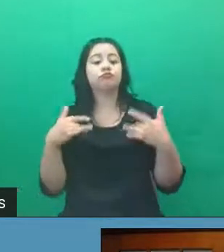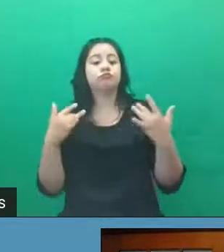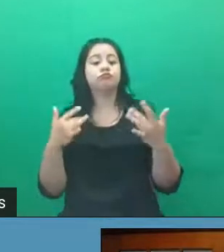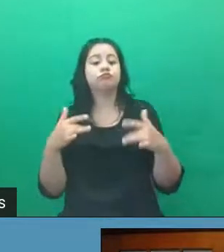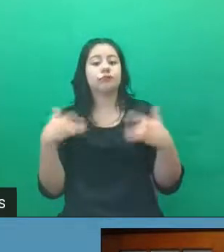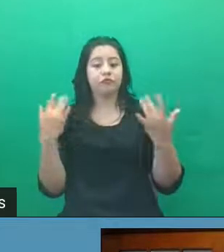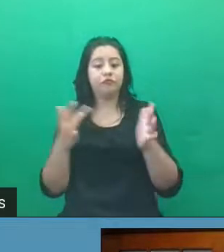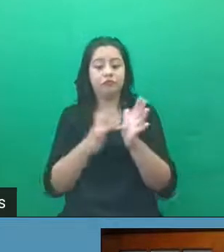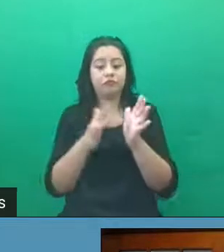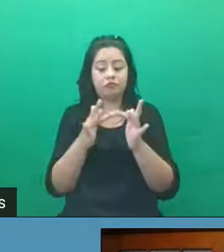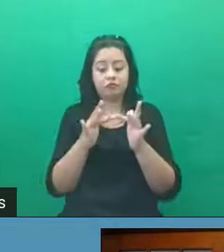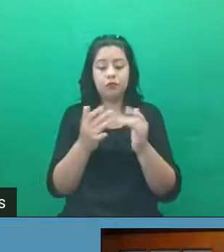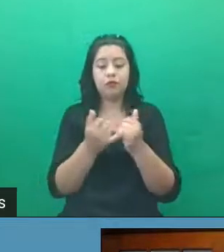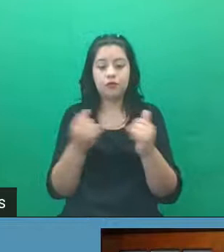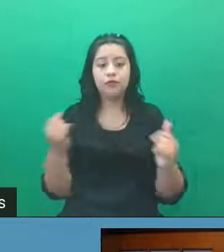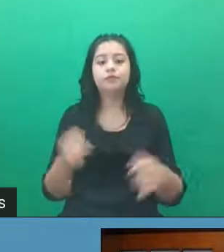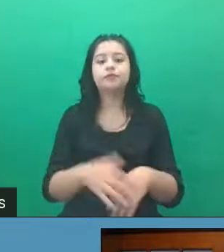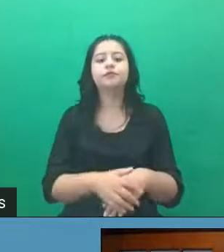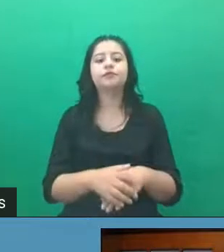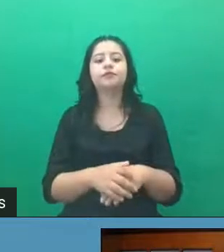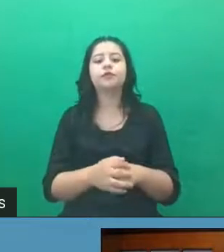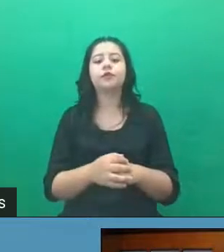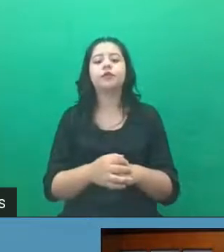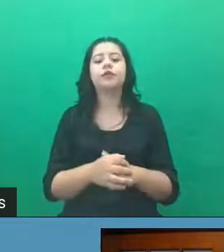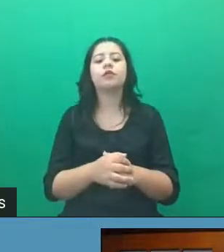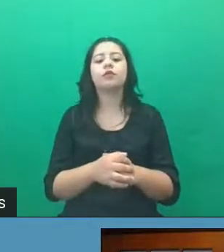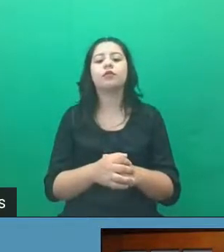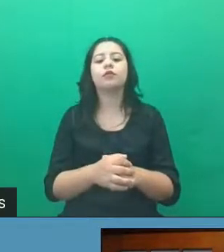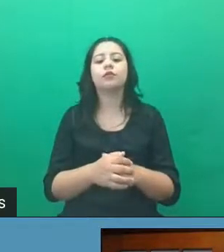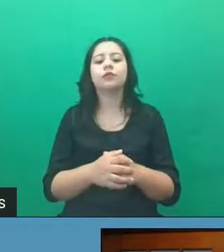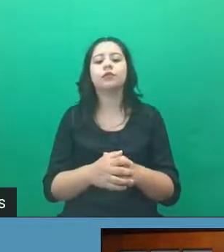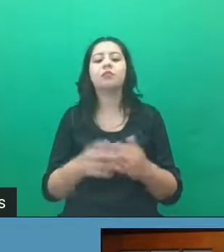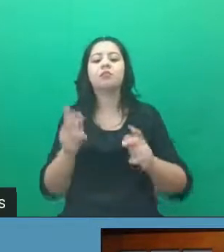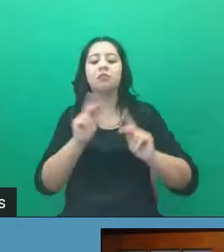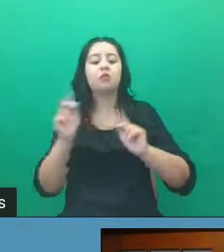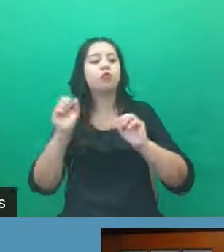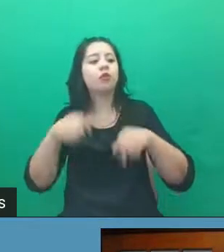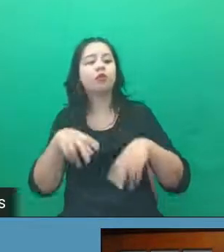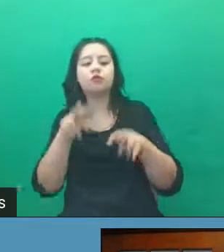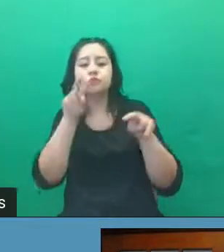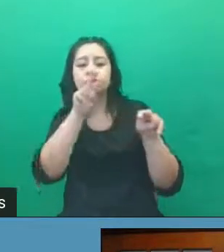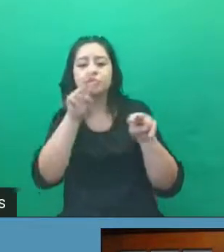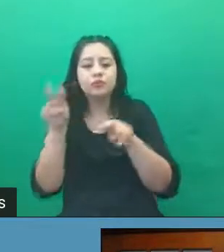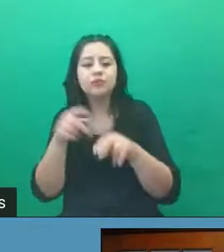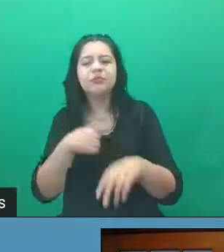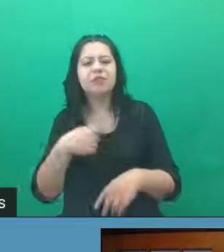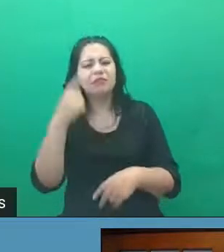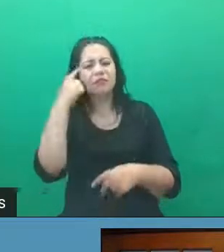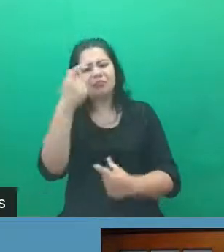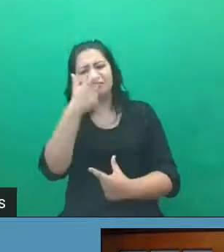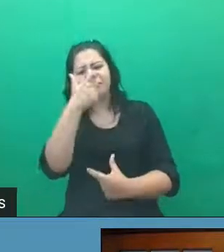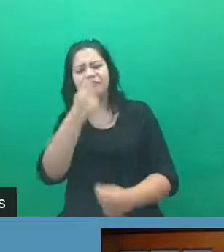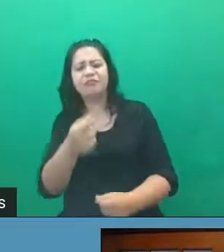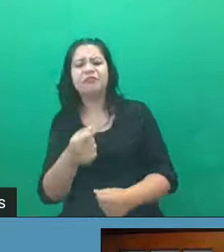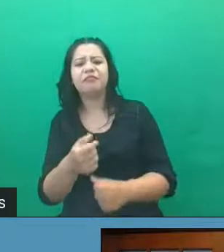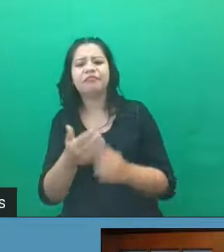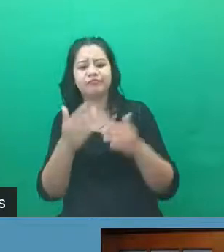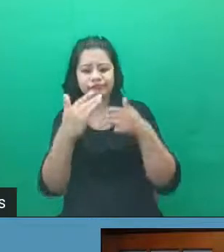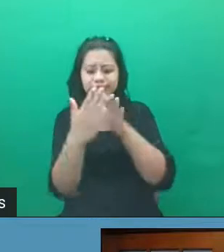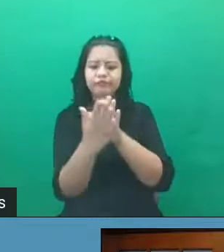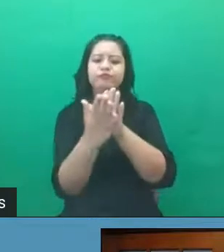they were able to. It was an auction with some live streaming elements attached to it. I thought that was interesting. It was an interesting approach